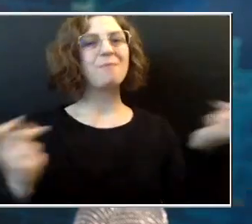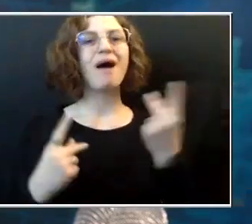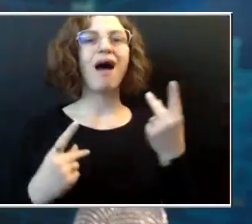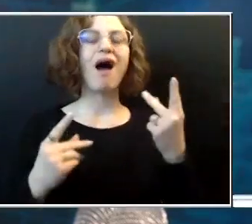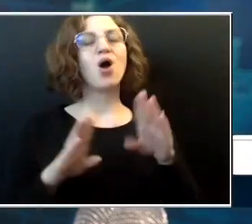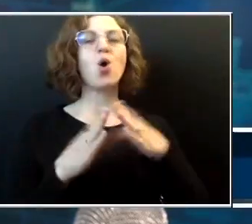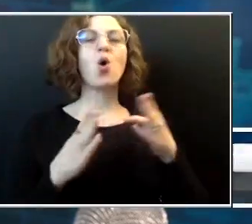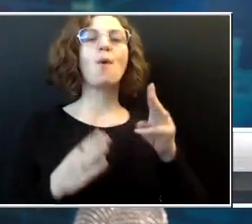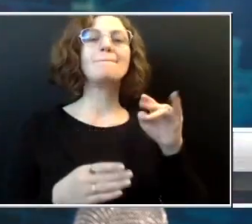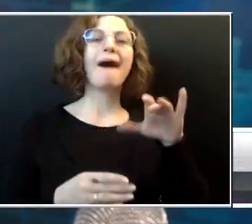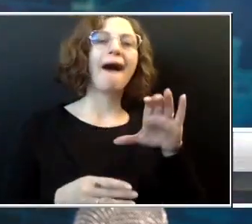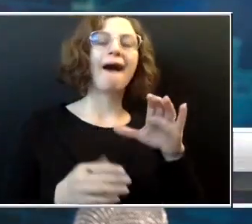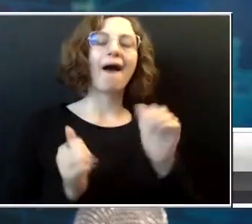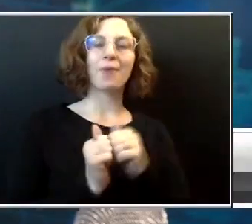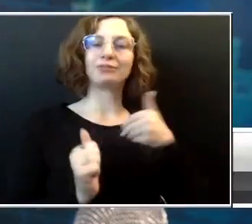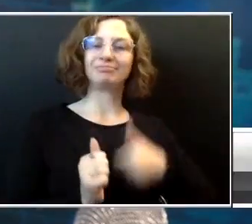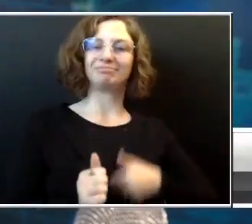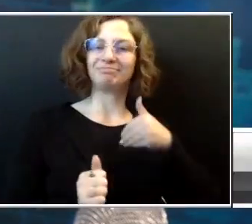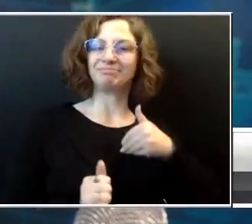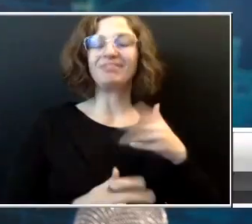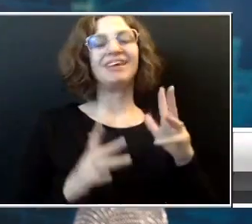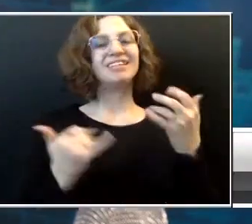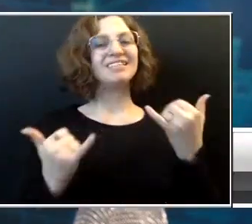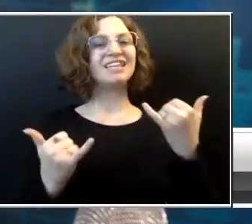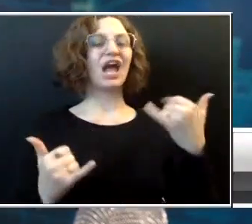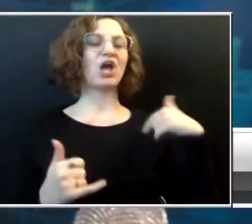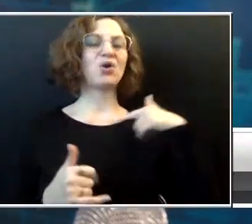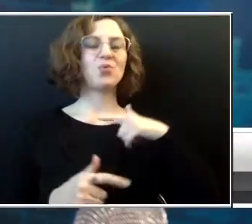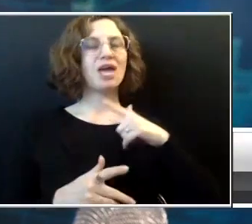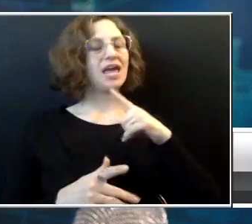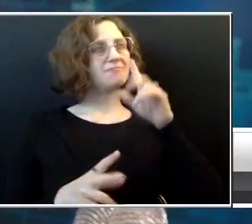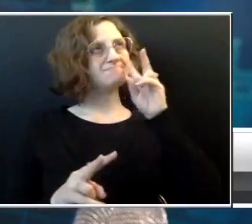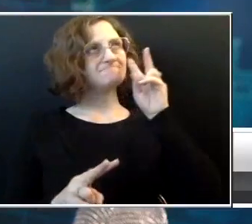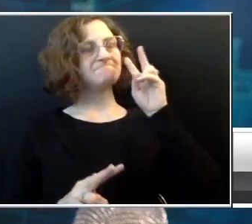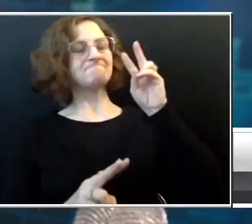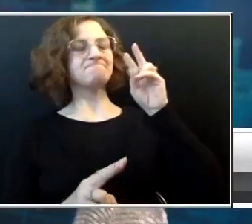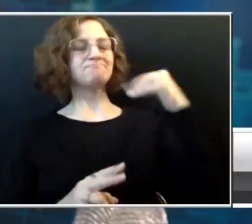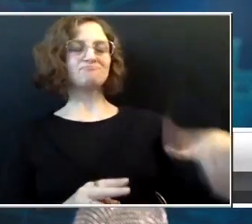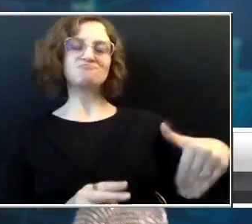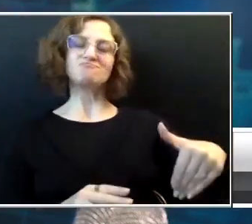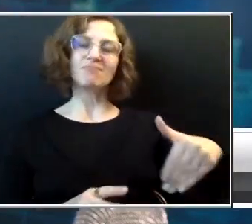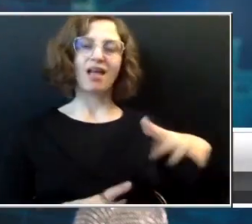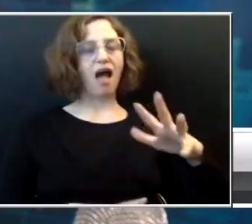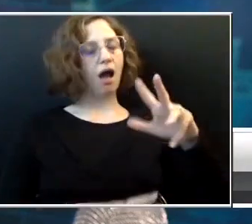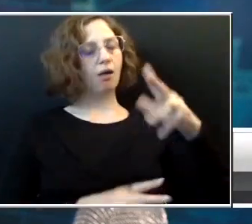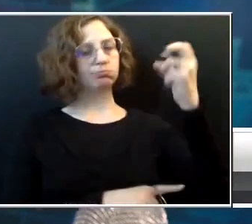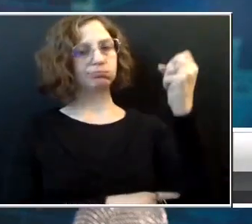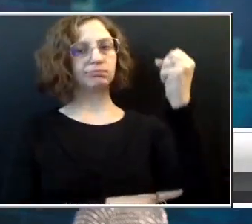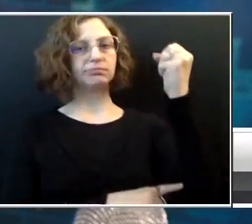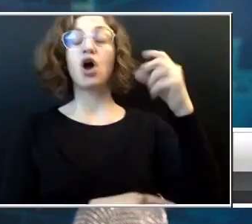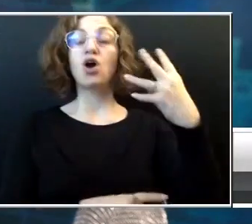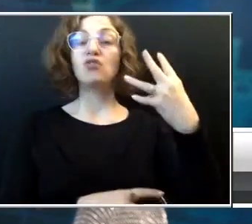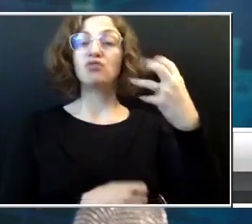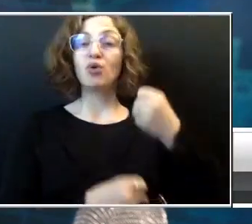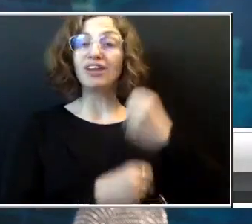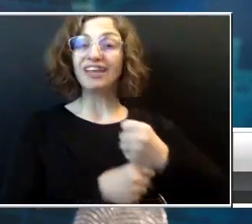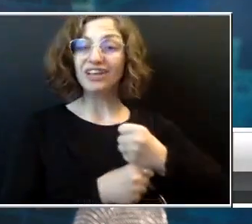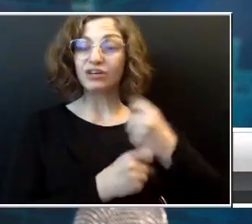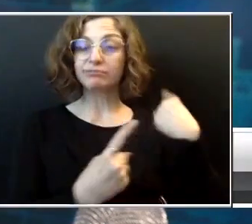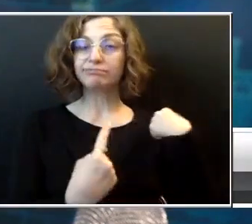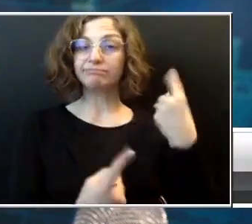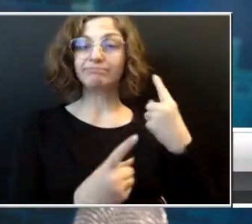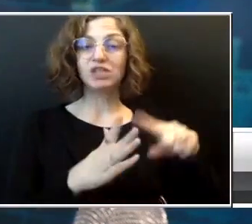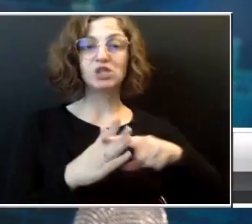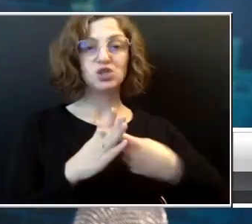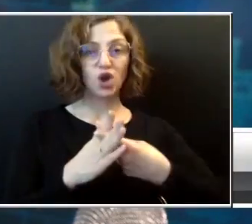Today, we mark a milestone. 4 years since the start of the COVID-19 pandemic. The health system